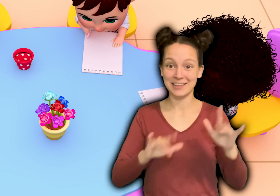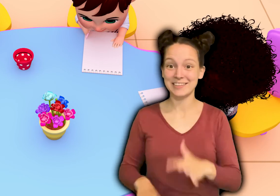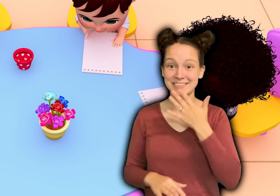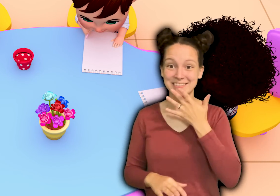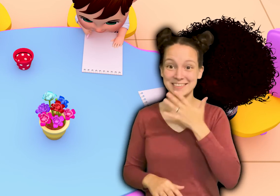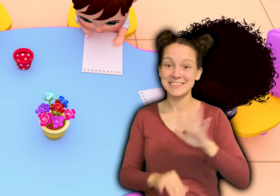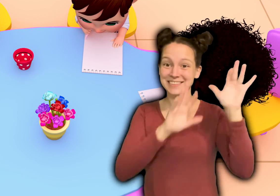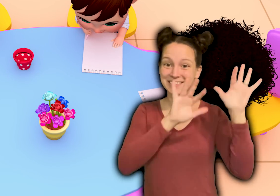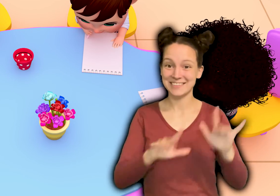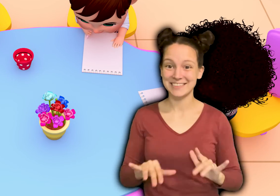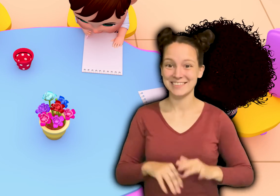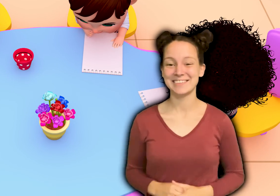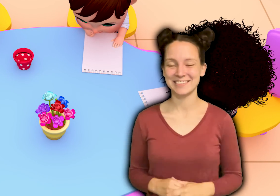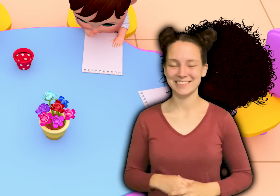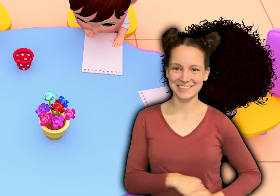the